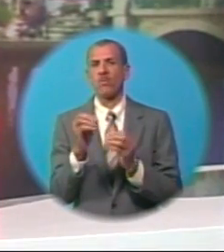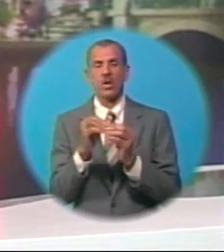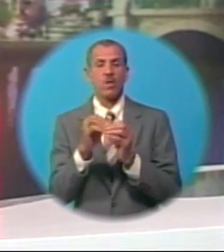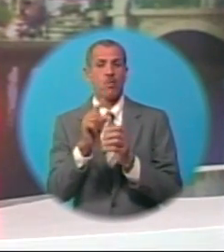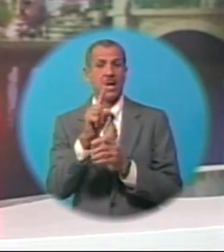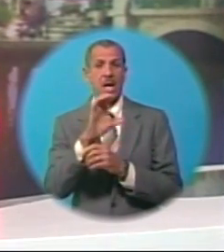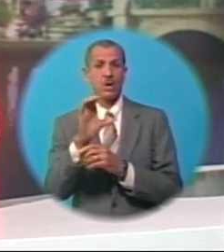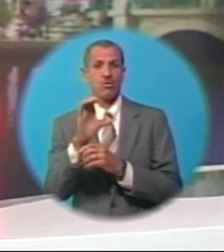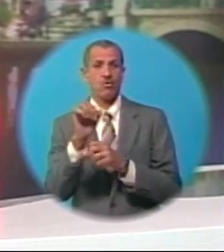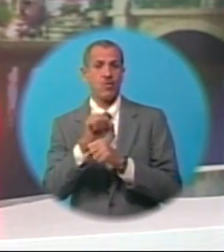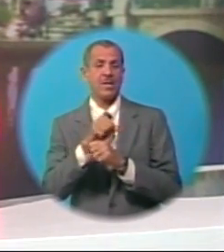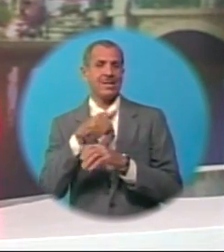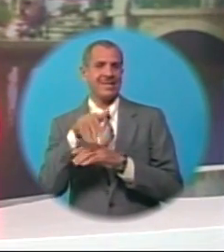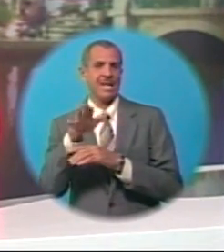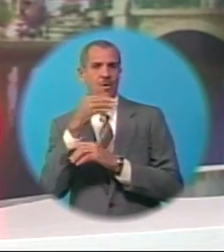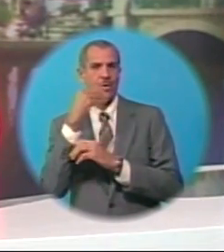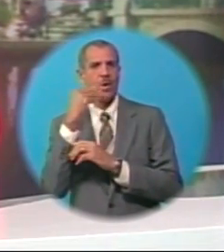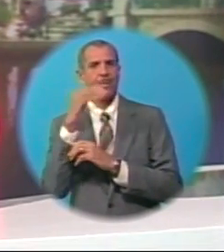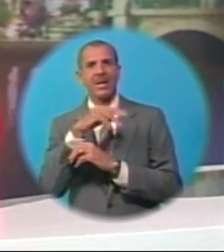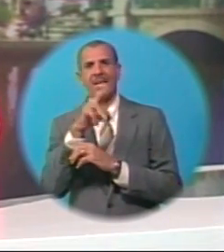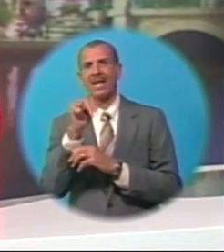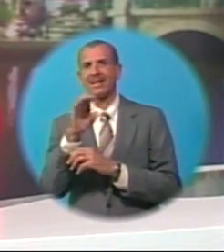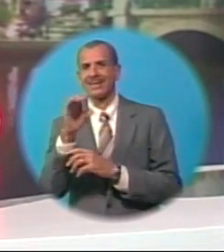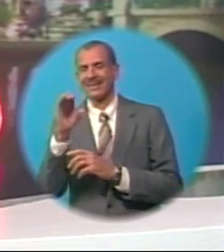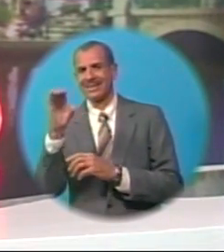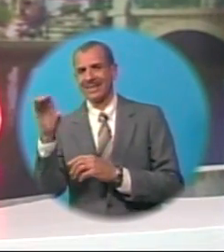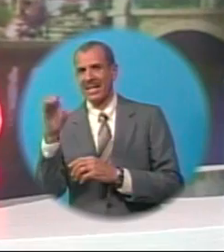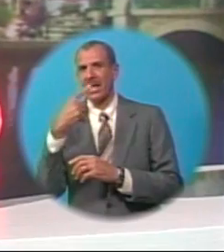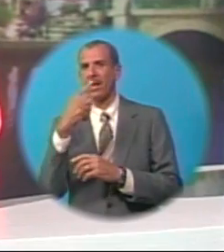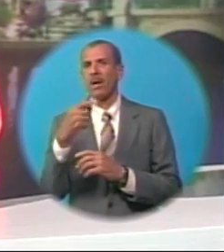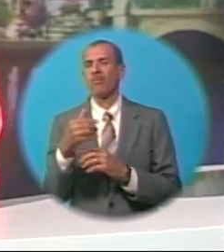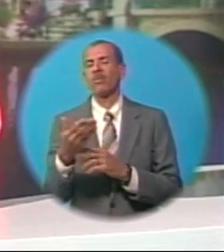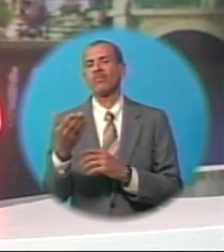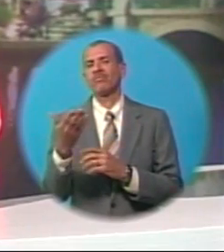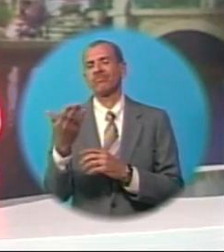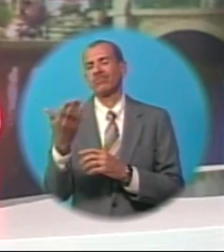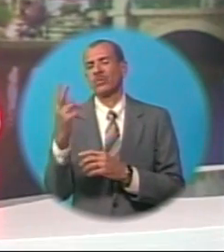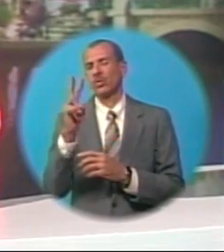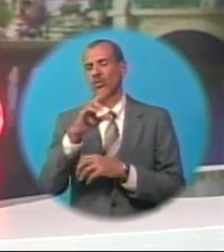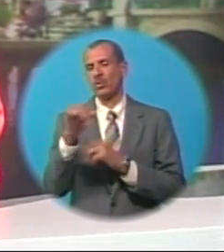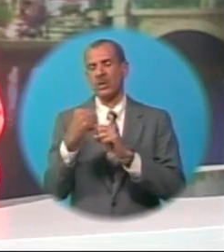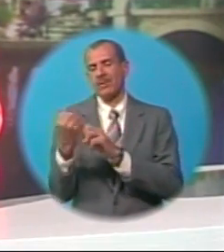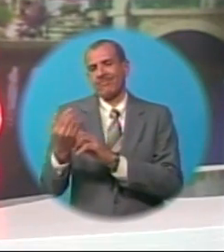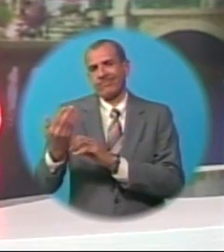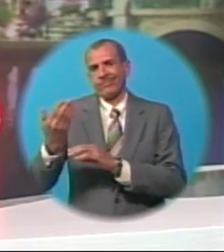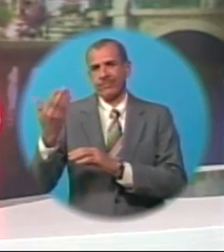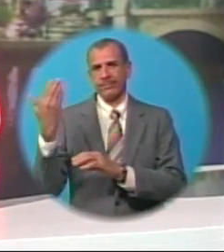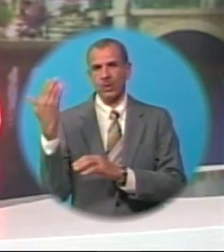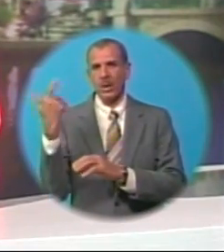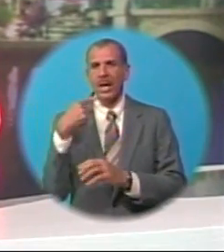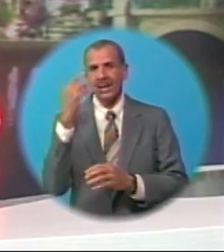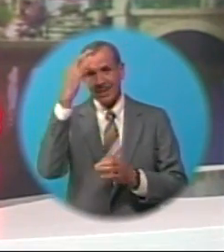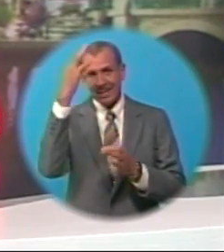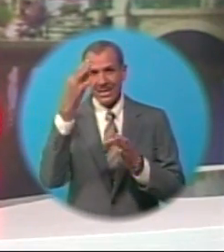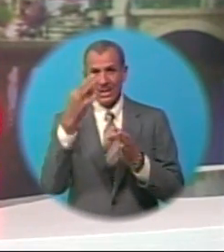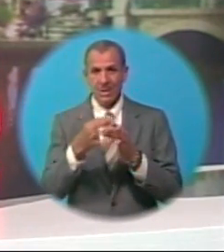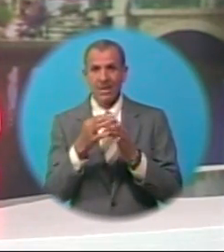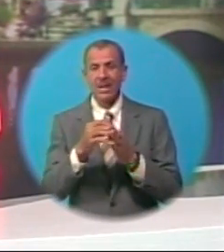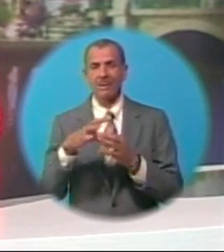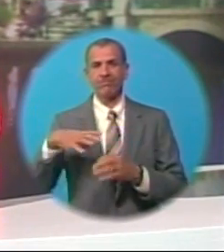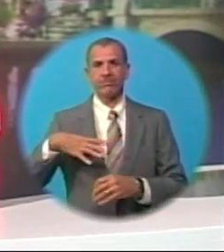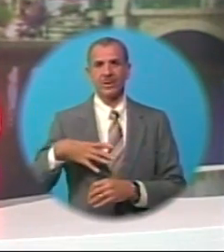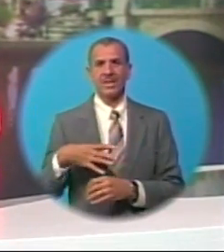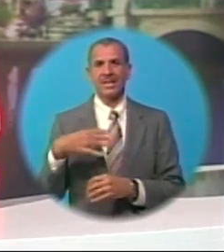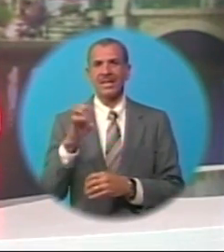workers who were sent home by the National Conservation Commission just over 2 years ago. The decision was handed down by Chairman of